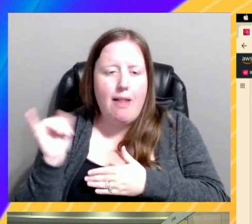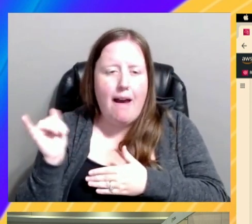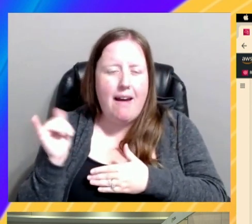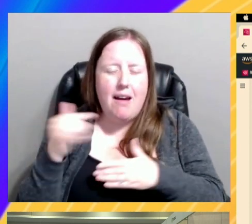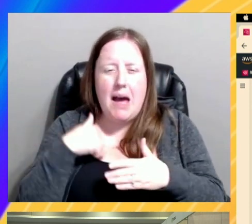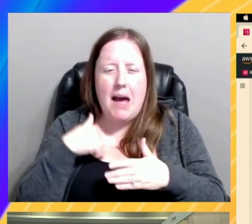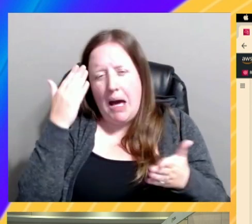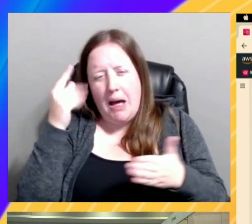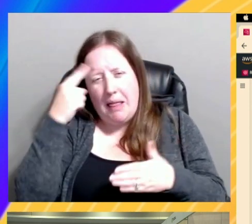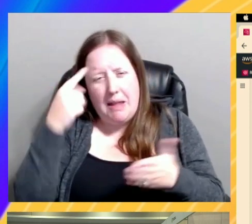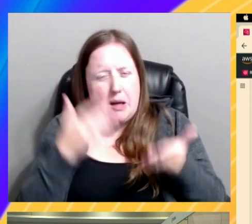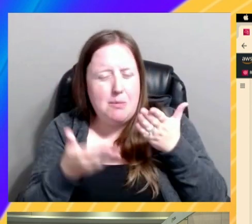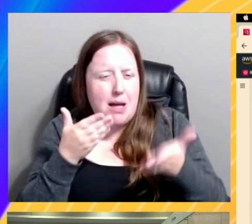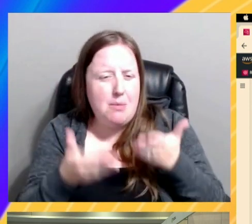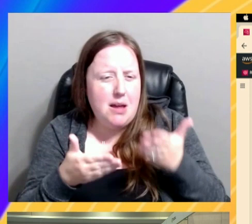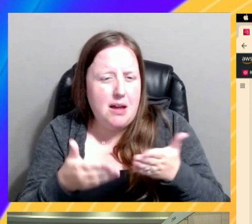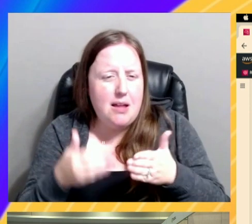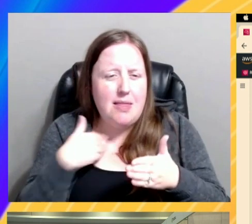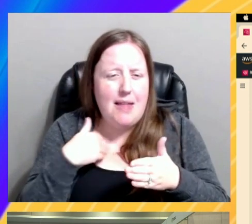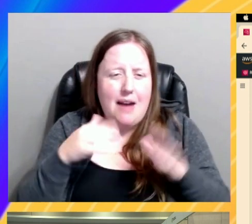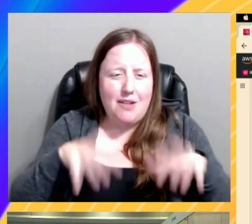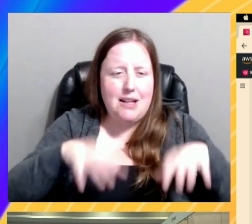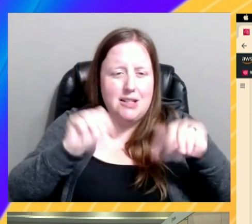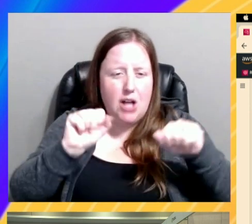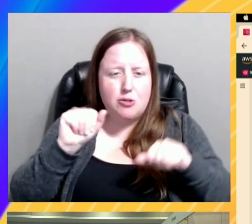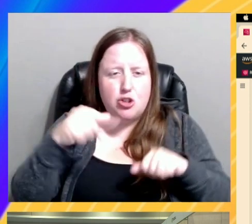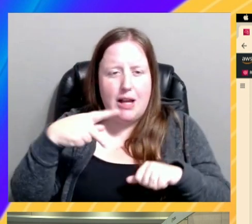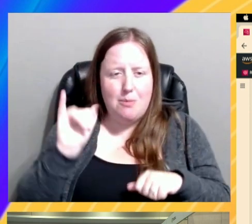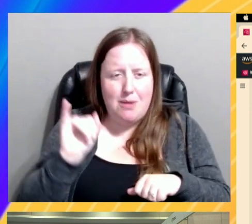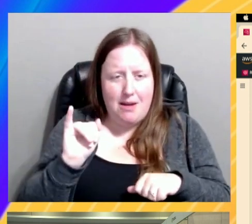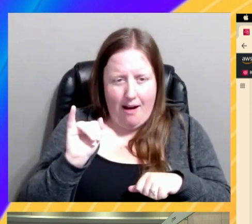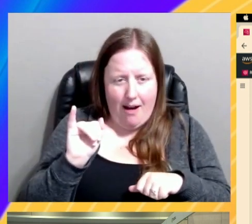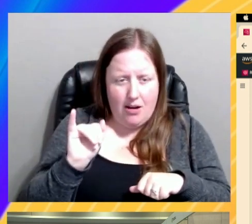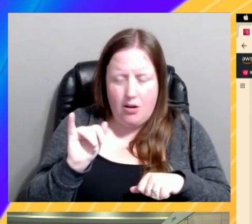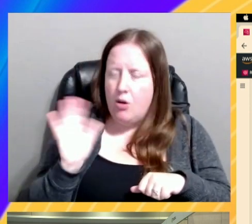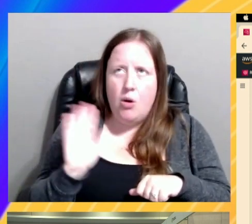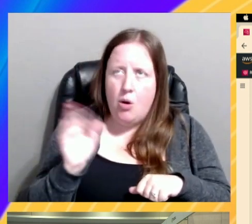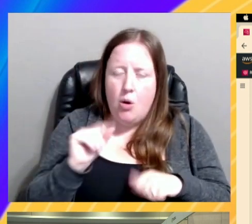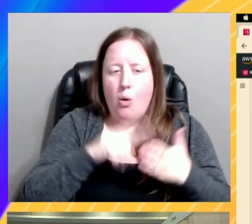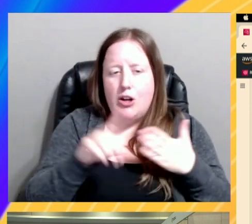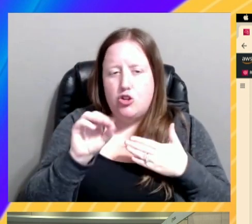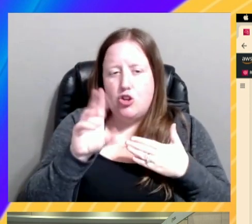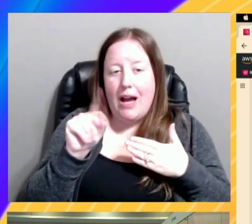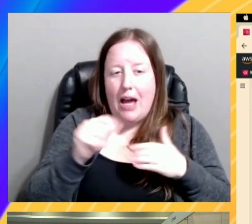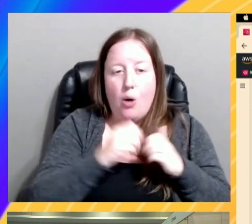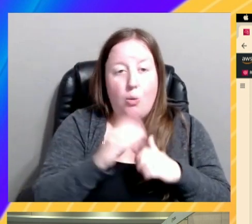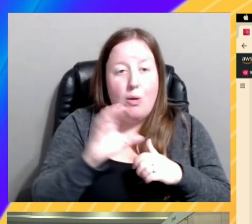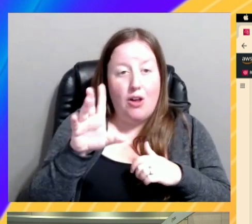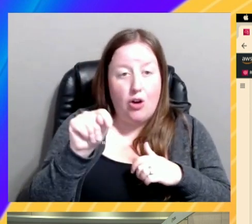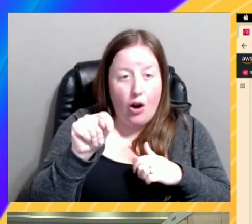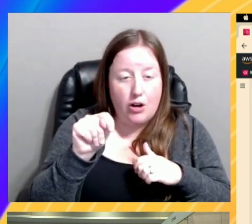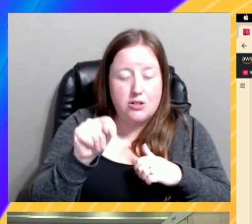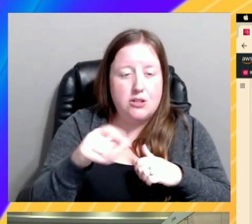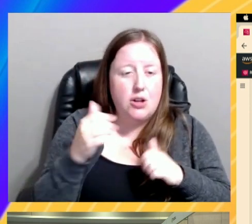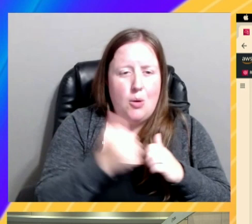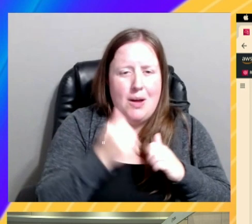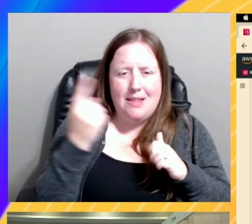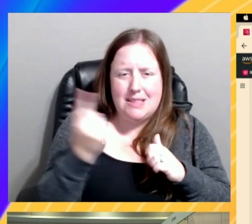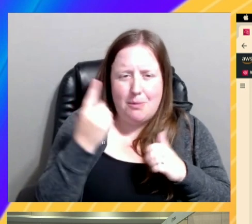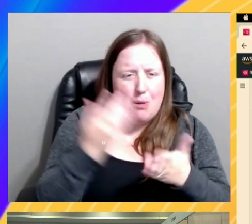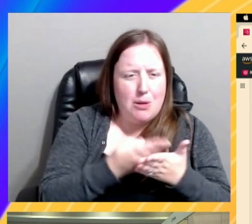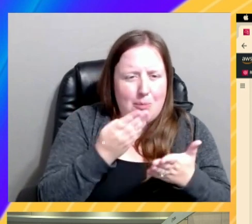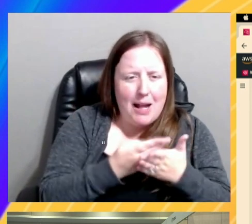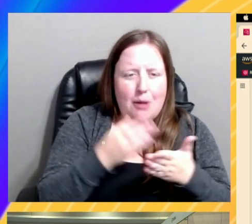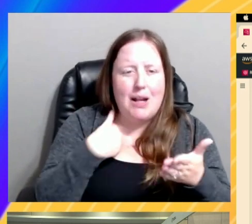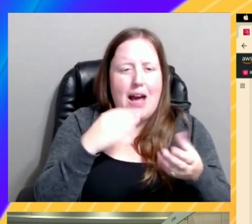an adoption API or checkout of a cart with a bunny, something we can make a metric based on that